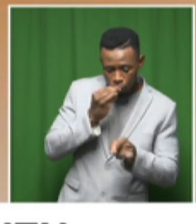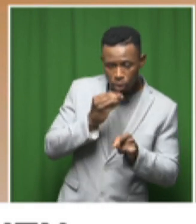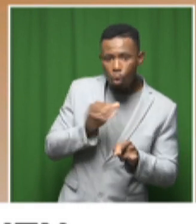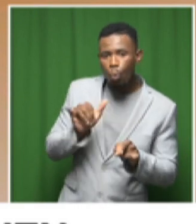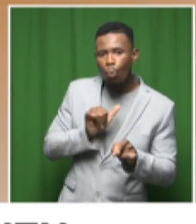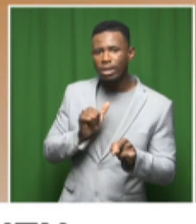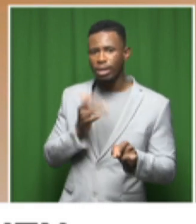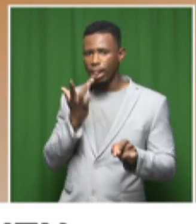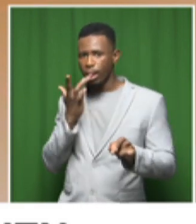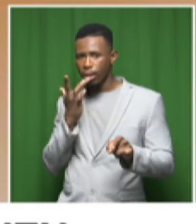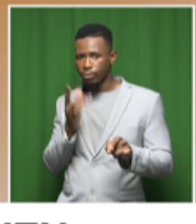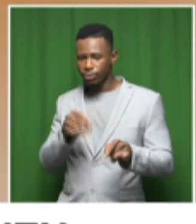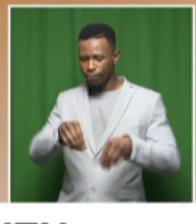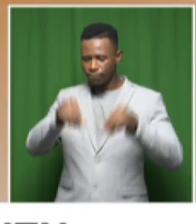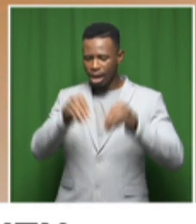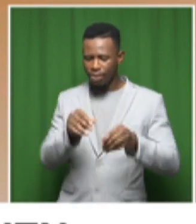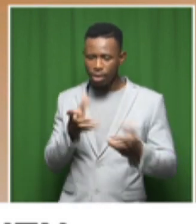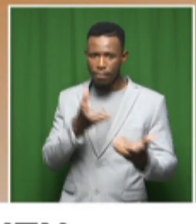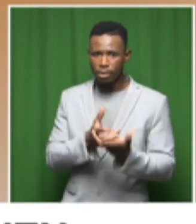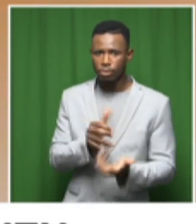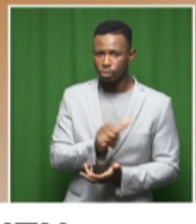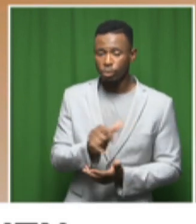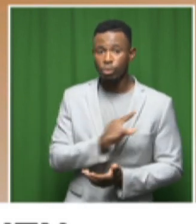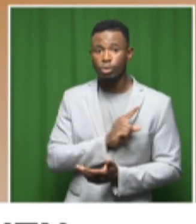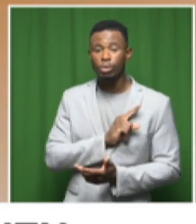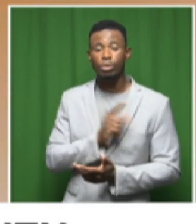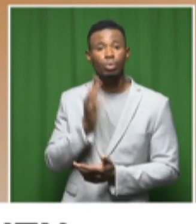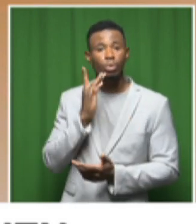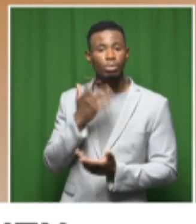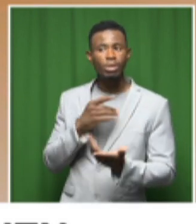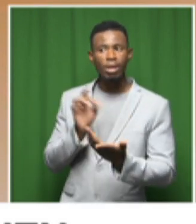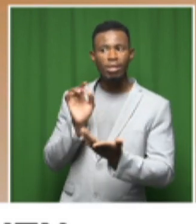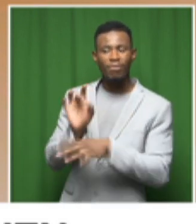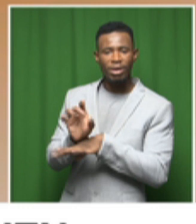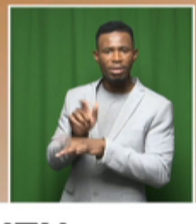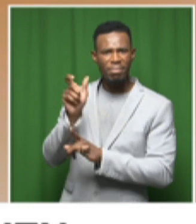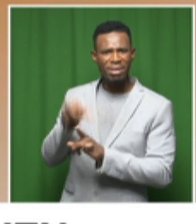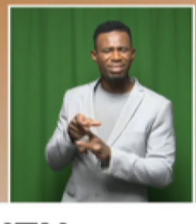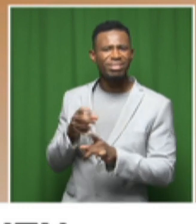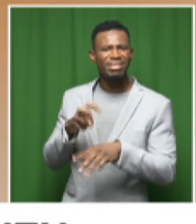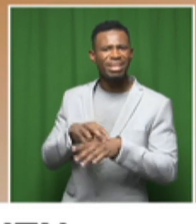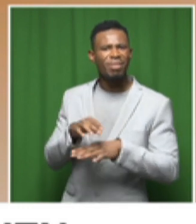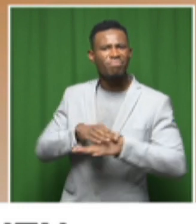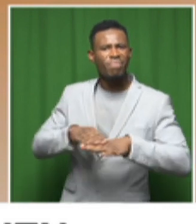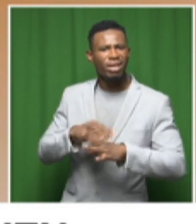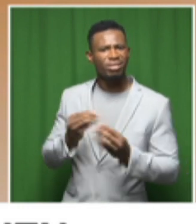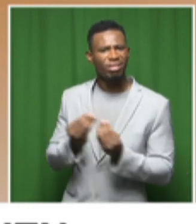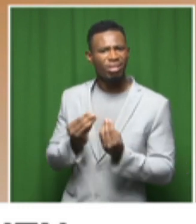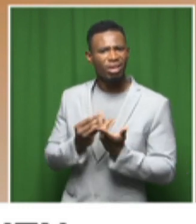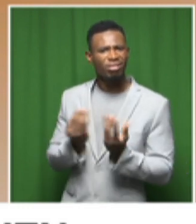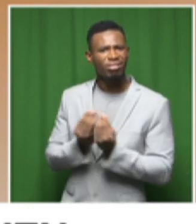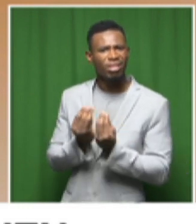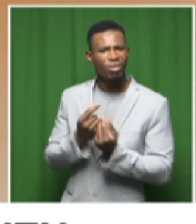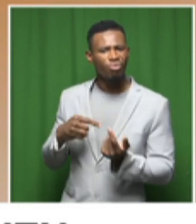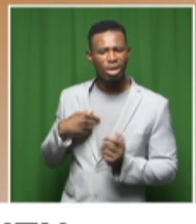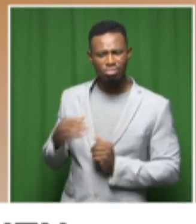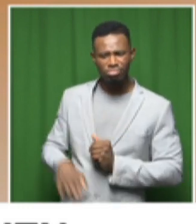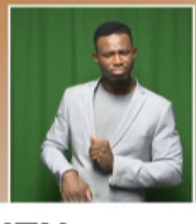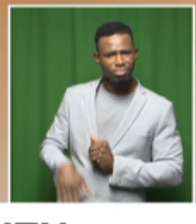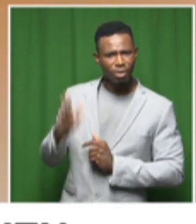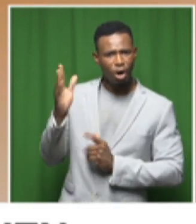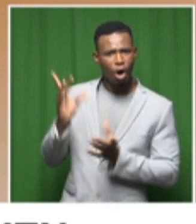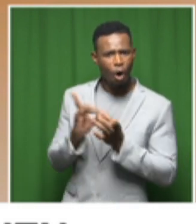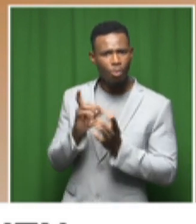always say, when I advise people, they used to, you just need basic things in your house, things that we grew up using in our homes. Those